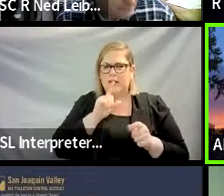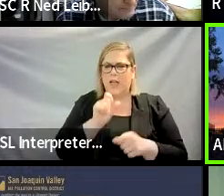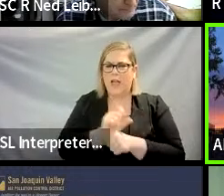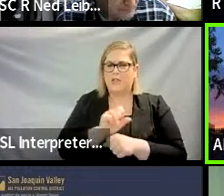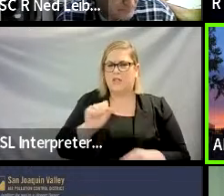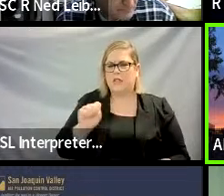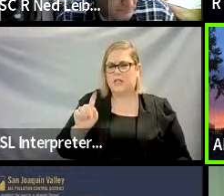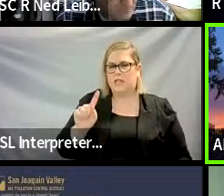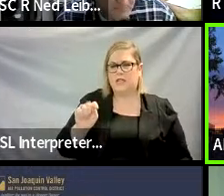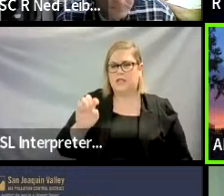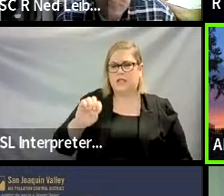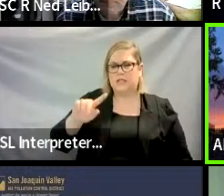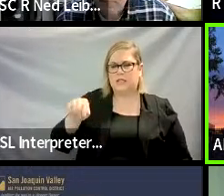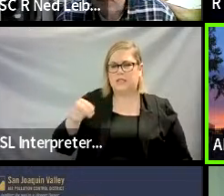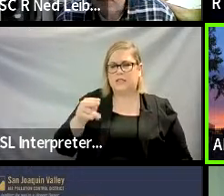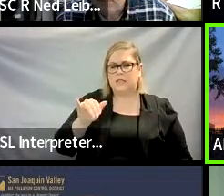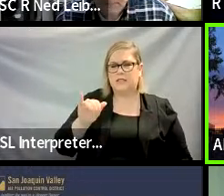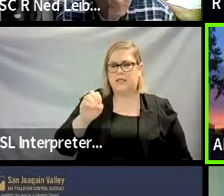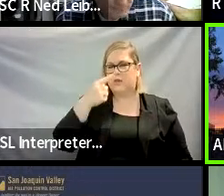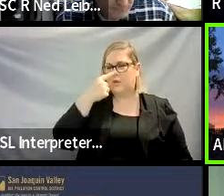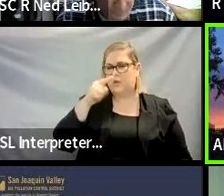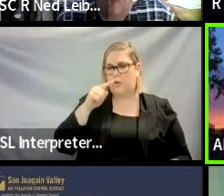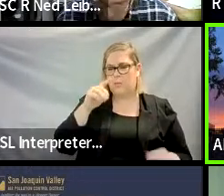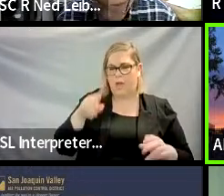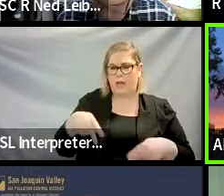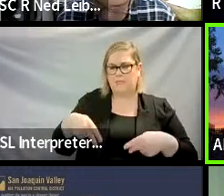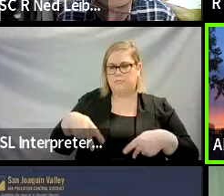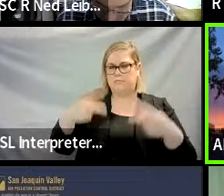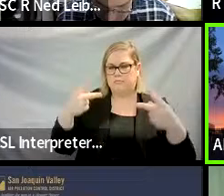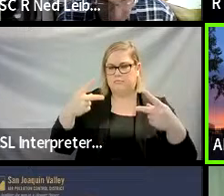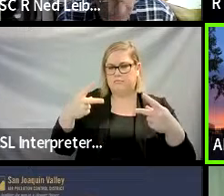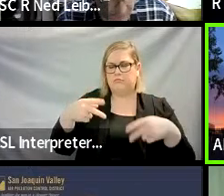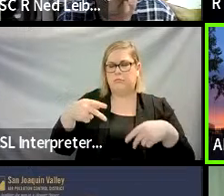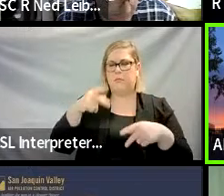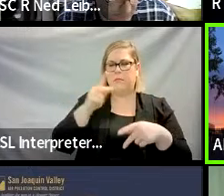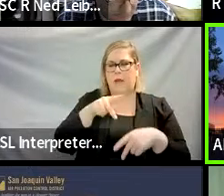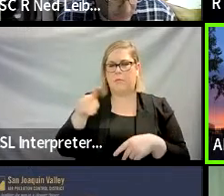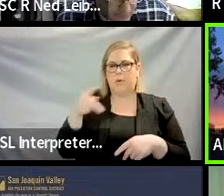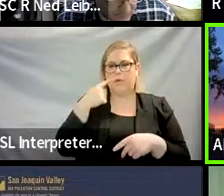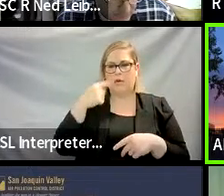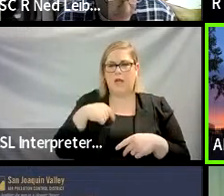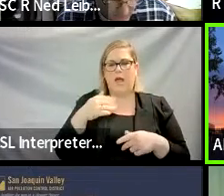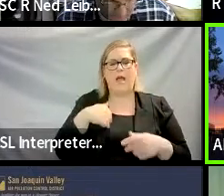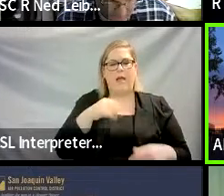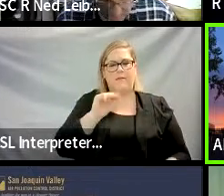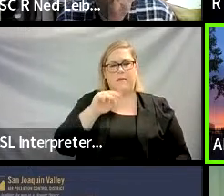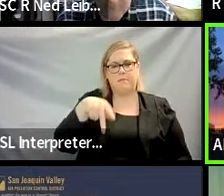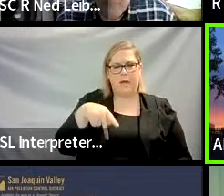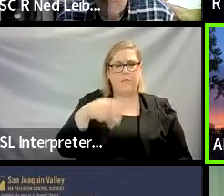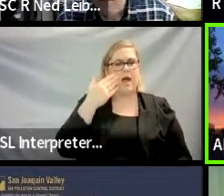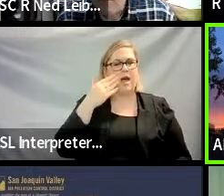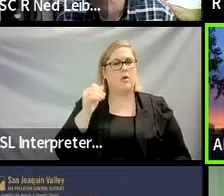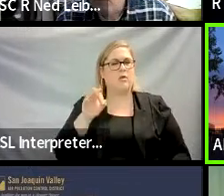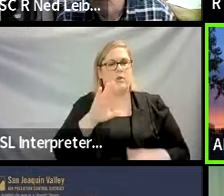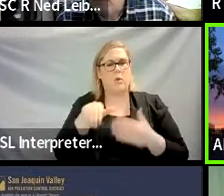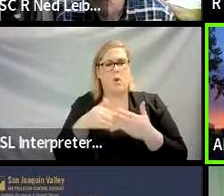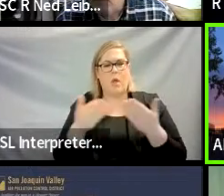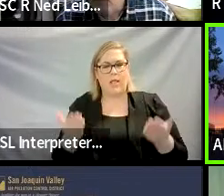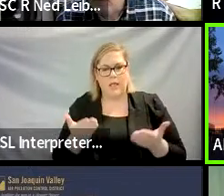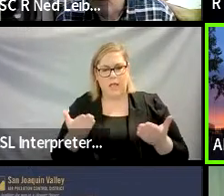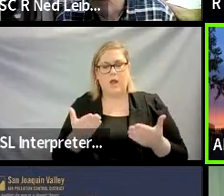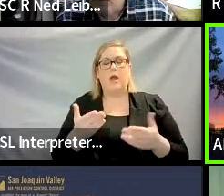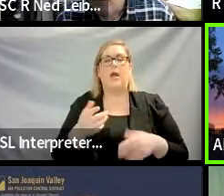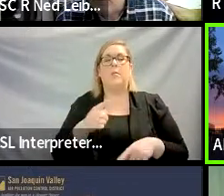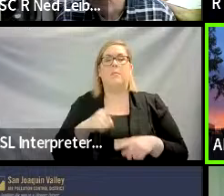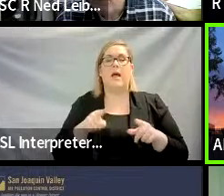my PowerPoint. Would you pull that PowerPoint up for me? I've got a map, and I don't know if you were all here, but basically